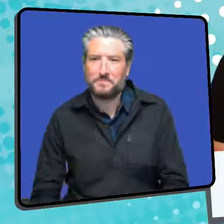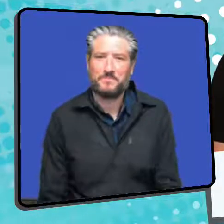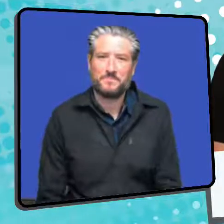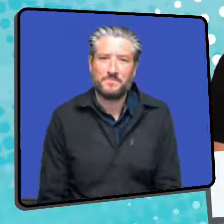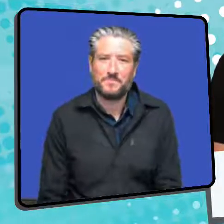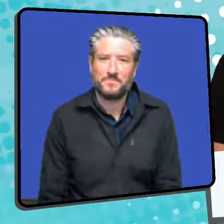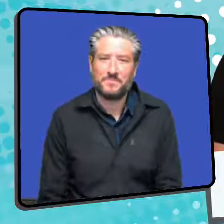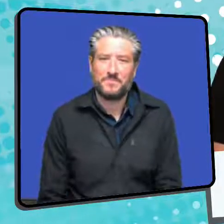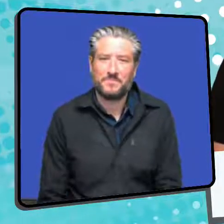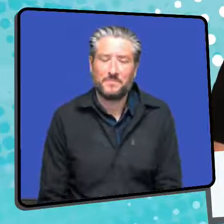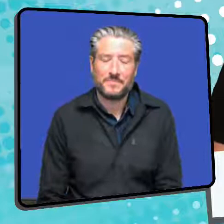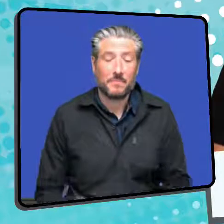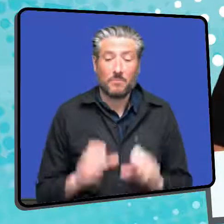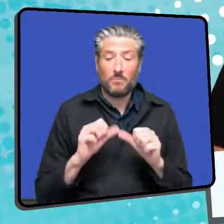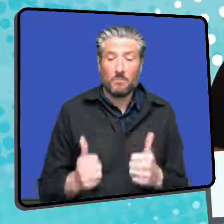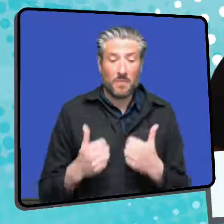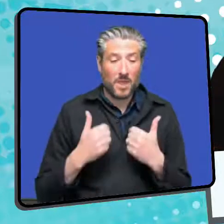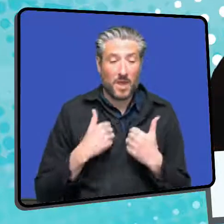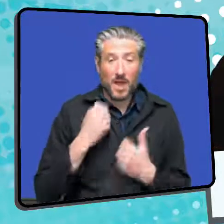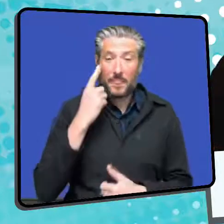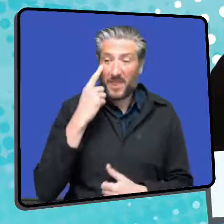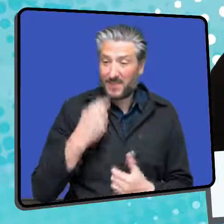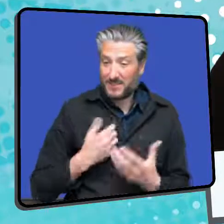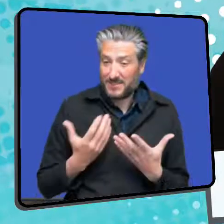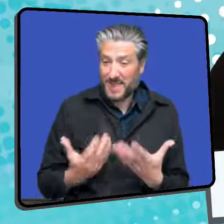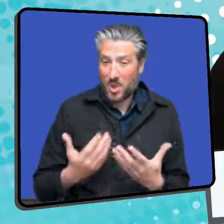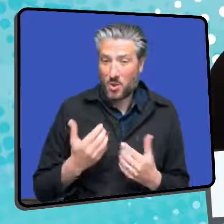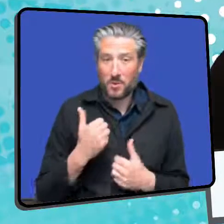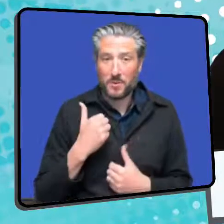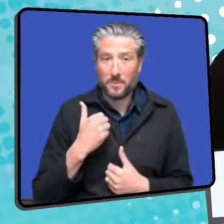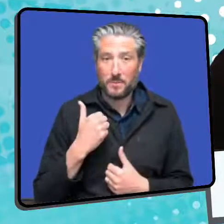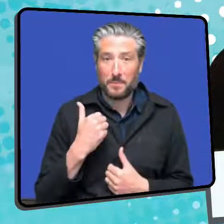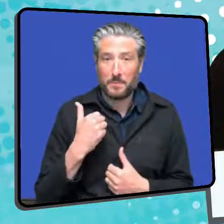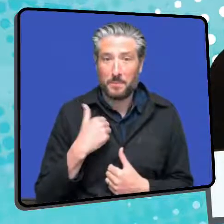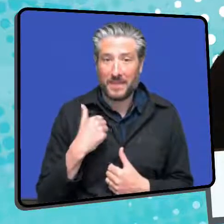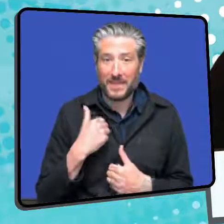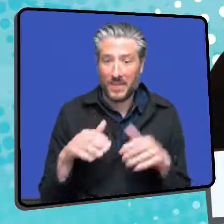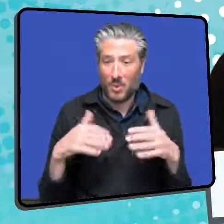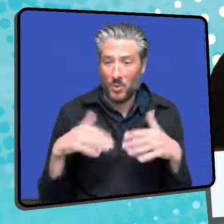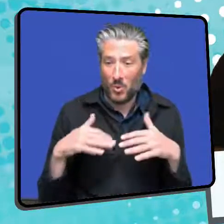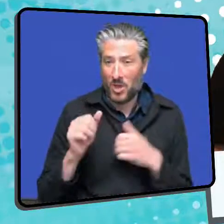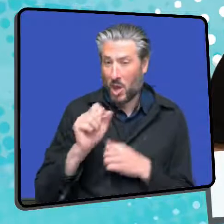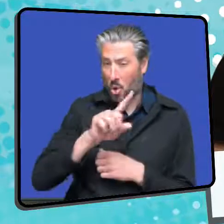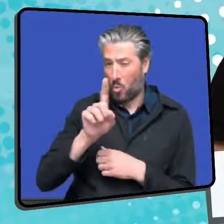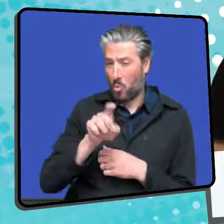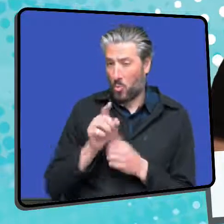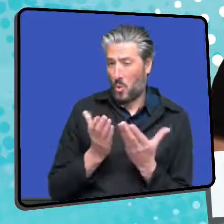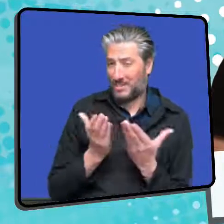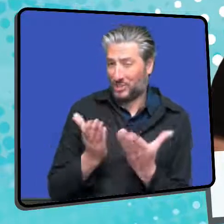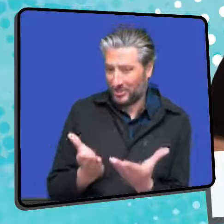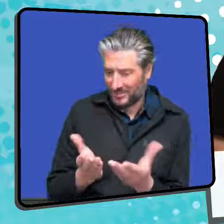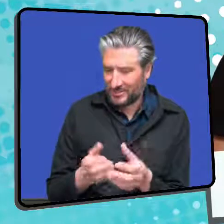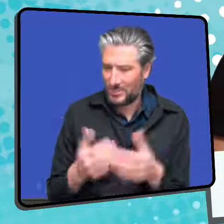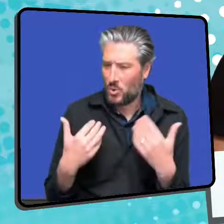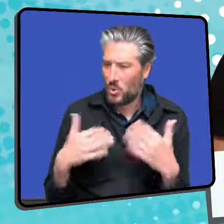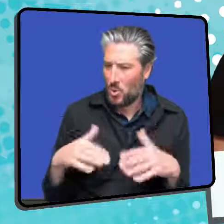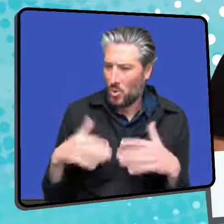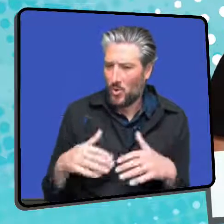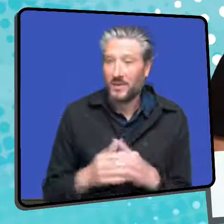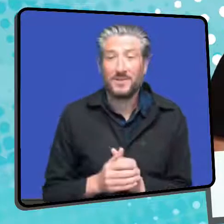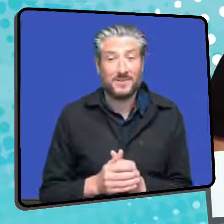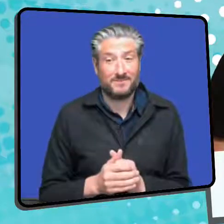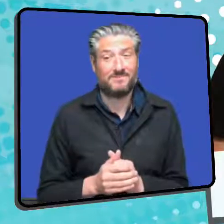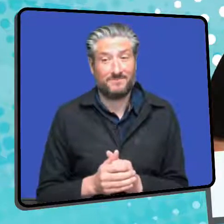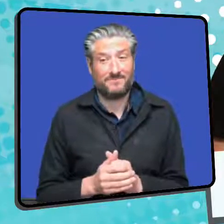So I think it's time for my big question, right? Yes, Amy? It's like a famous question. Someone mentioned it on Twitter this